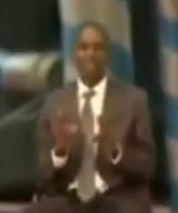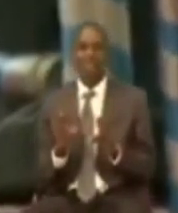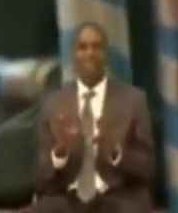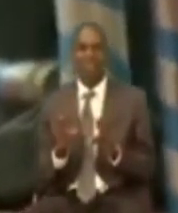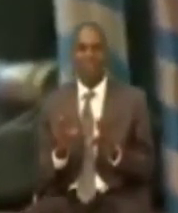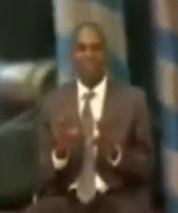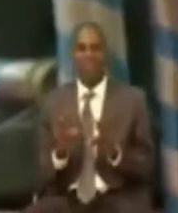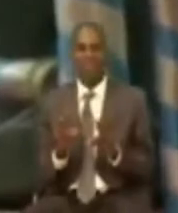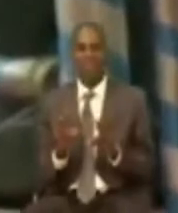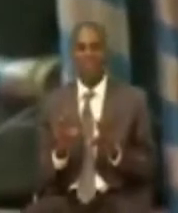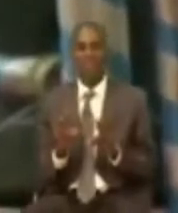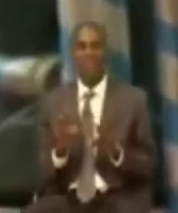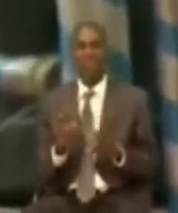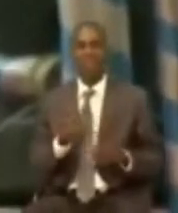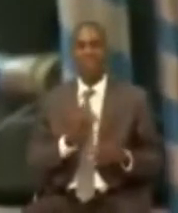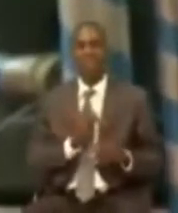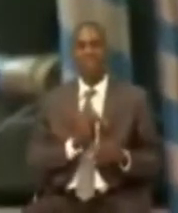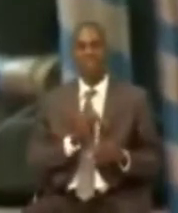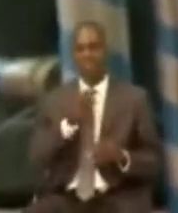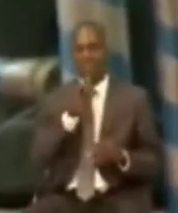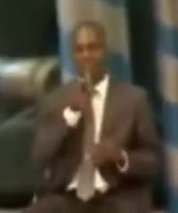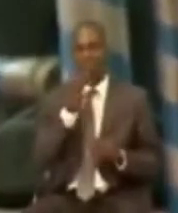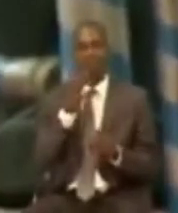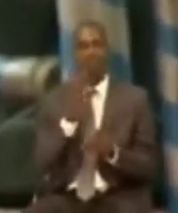I'm just a vessel